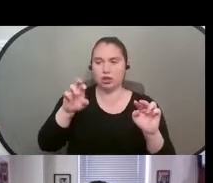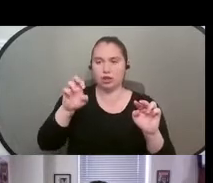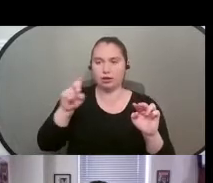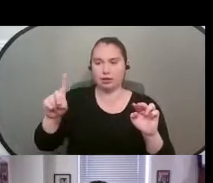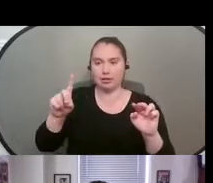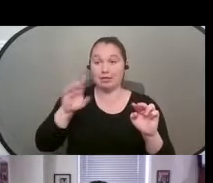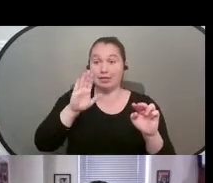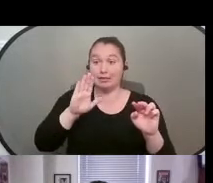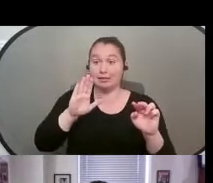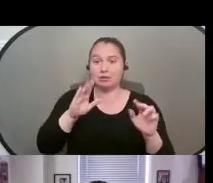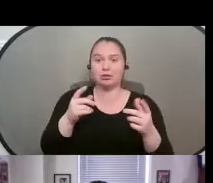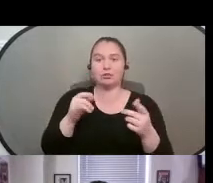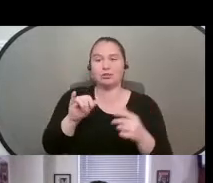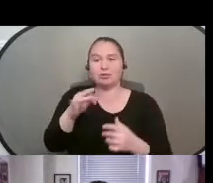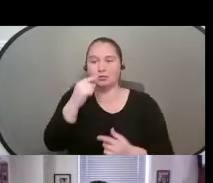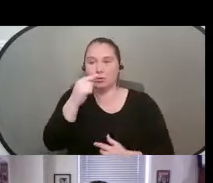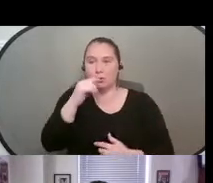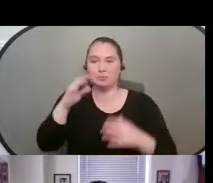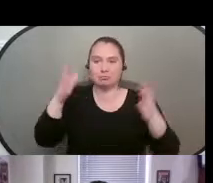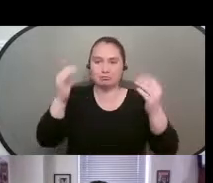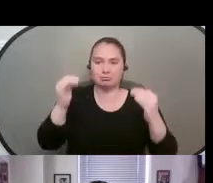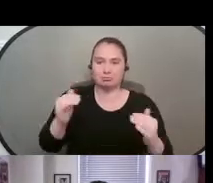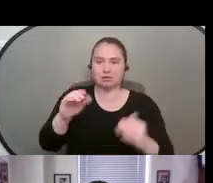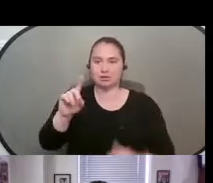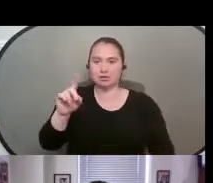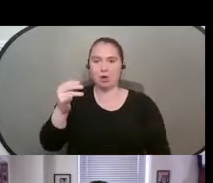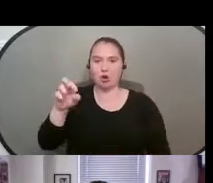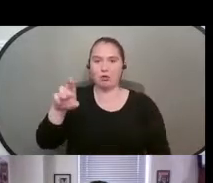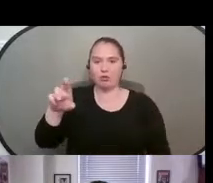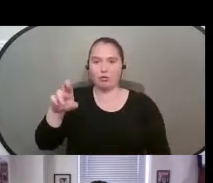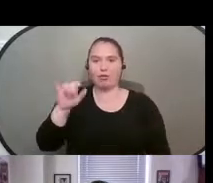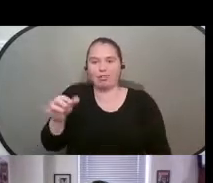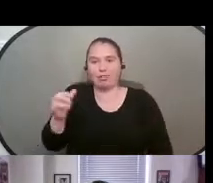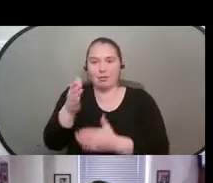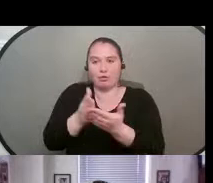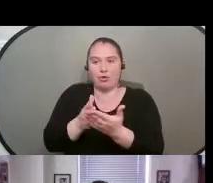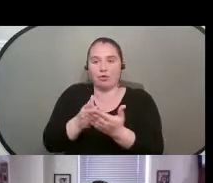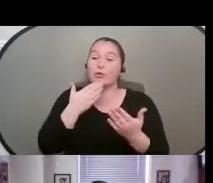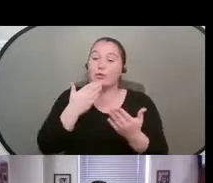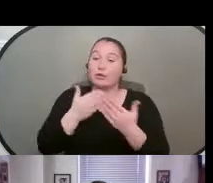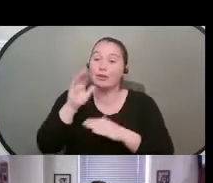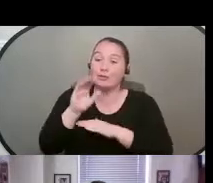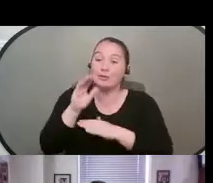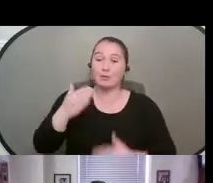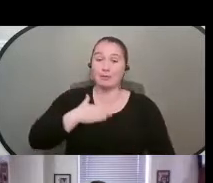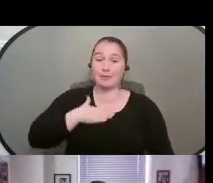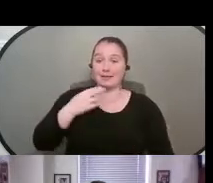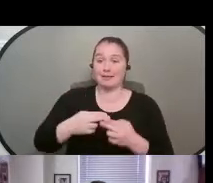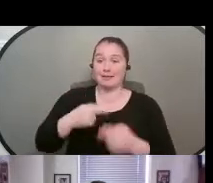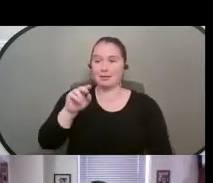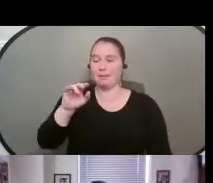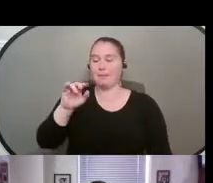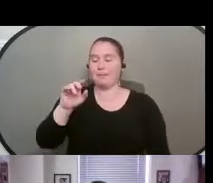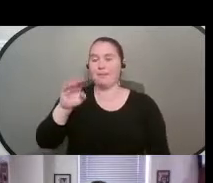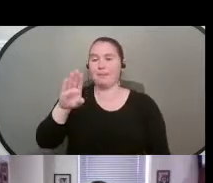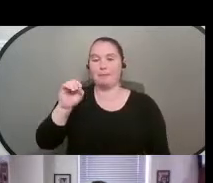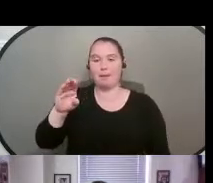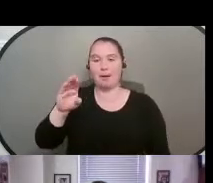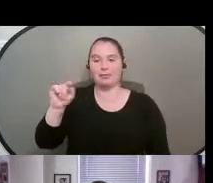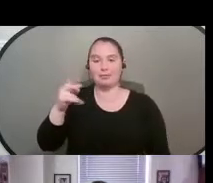portion. Okay, well, good evening. Good to be here with you this afternoon. My name is Bob Templeton with Templeton